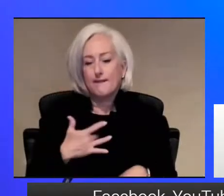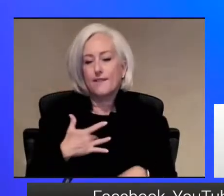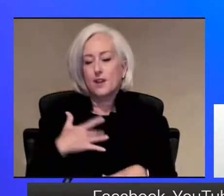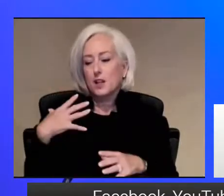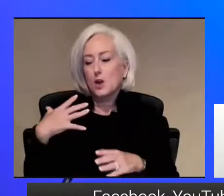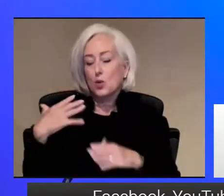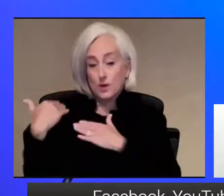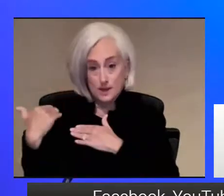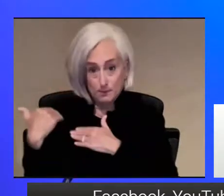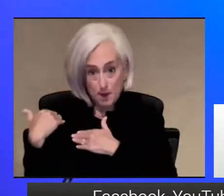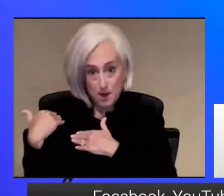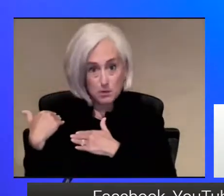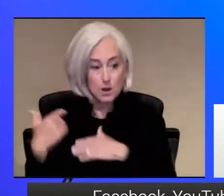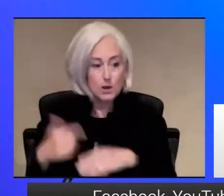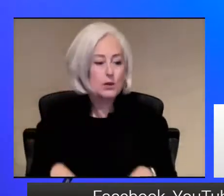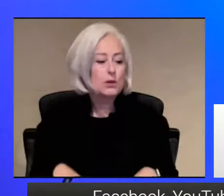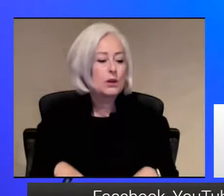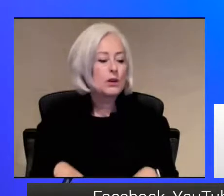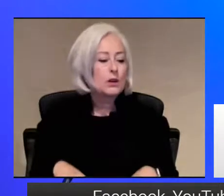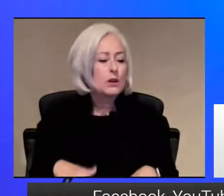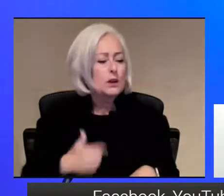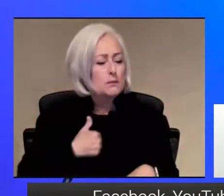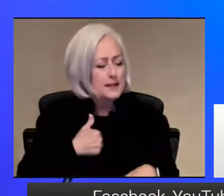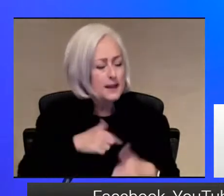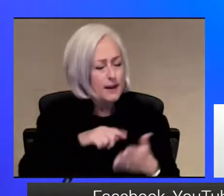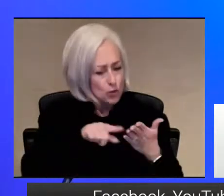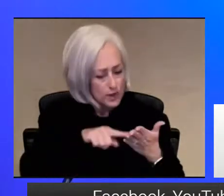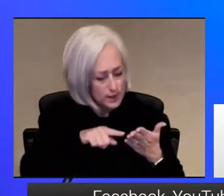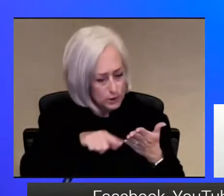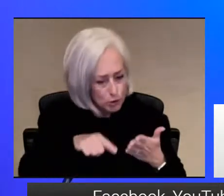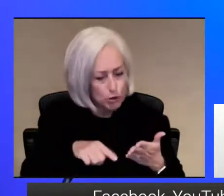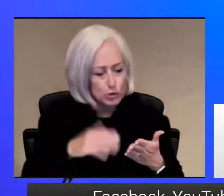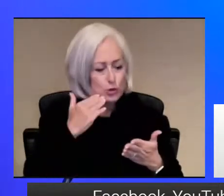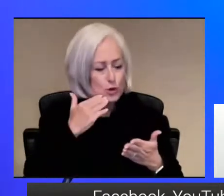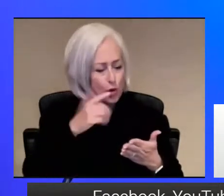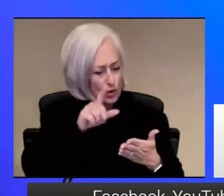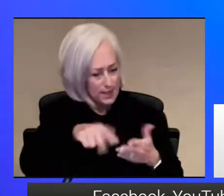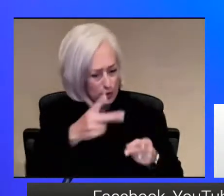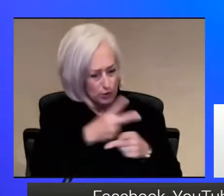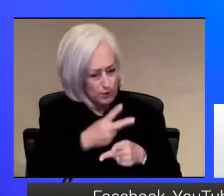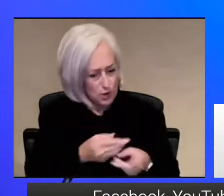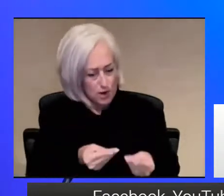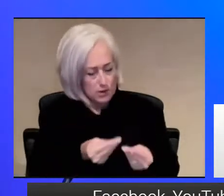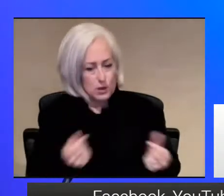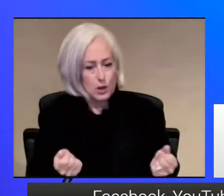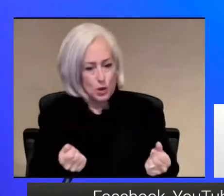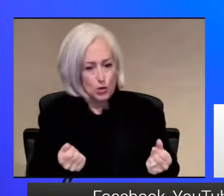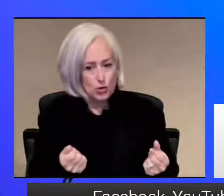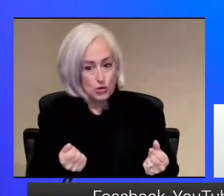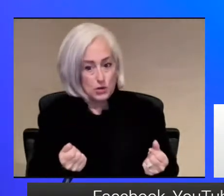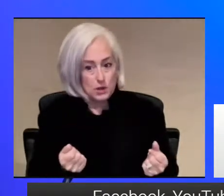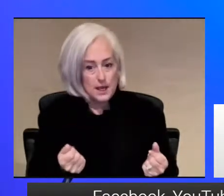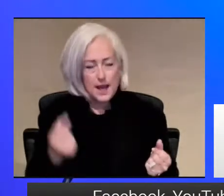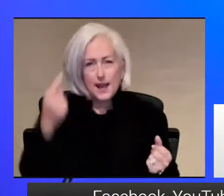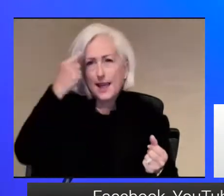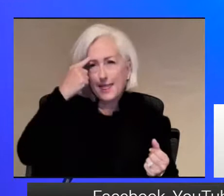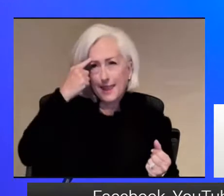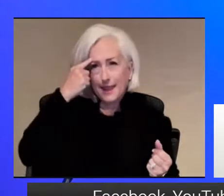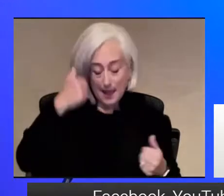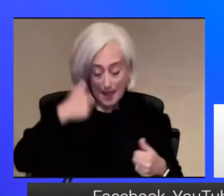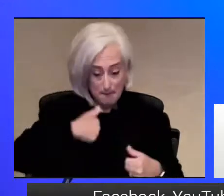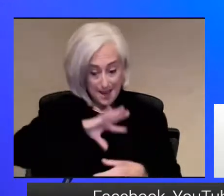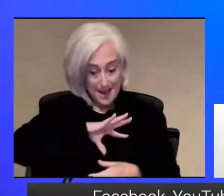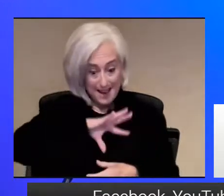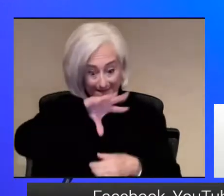work on being a part of the solution. But also I carry the burden of whether or not I am a part of that solution every day. So not only are those